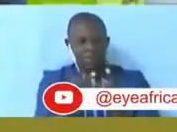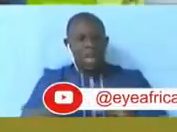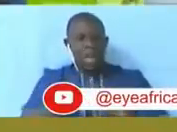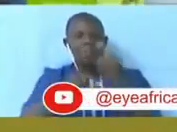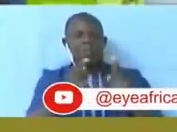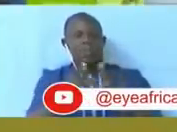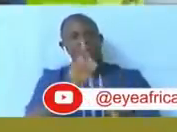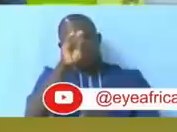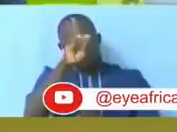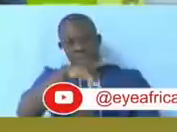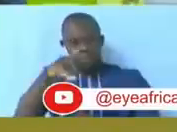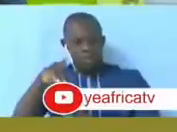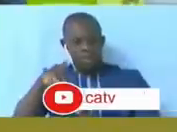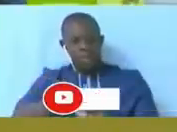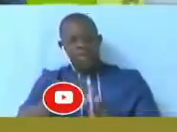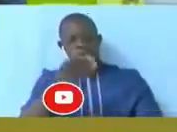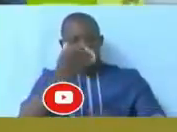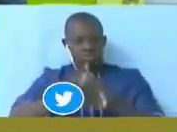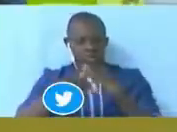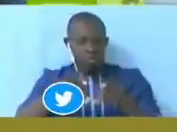executive, we had fears that